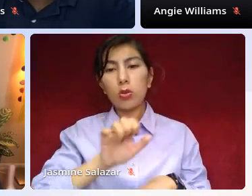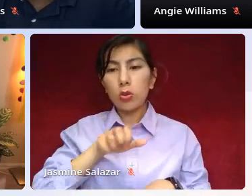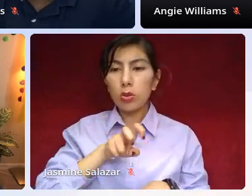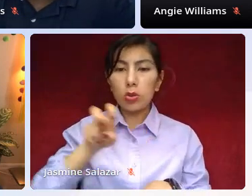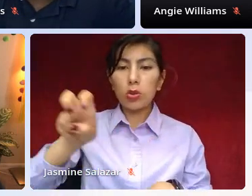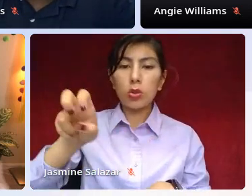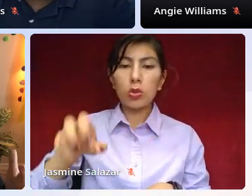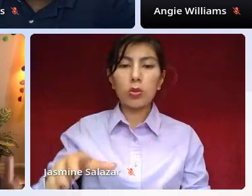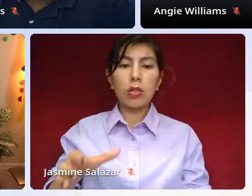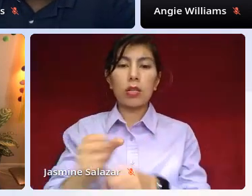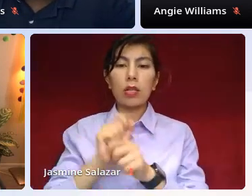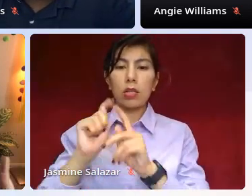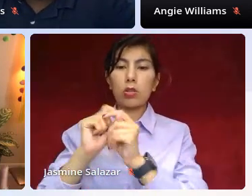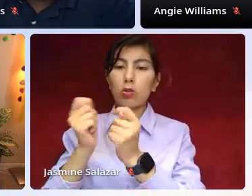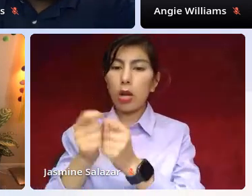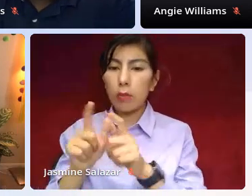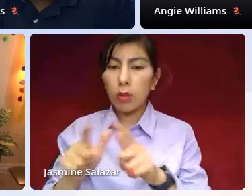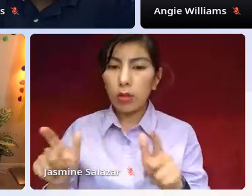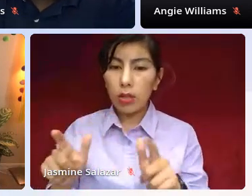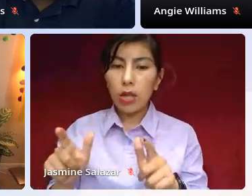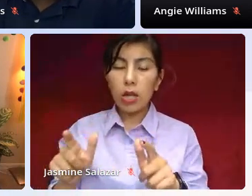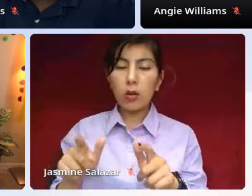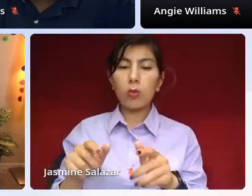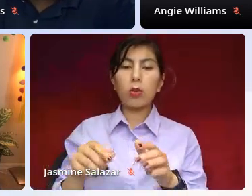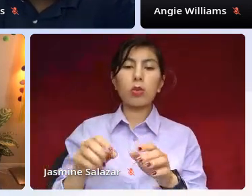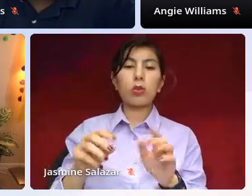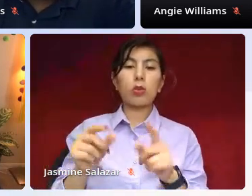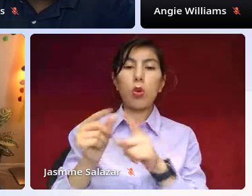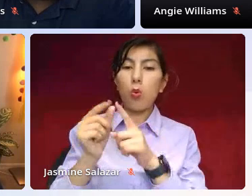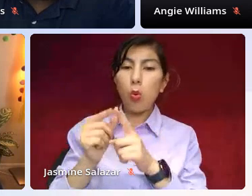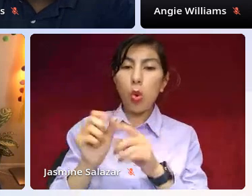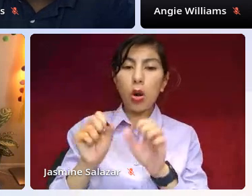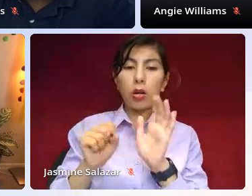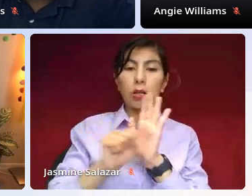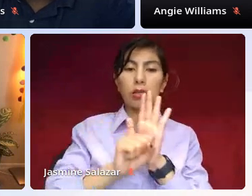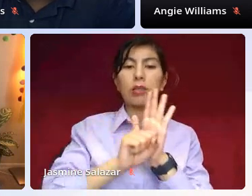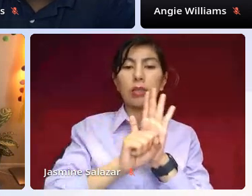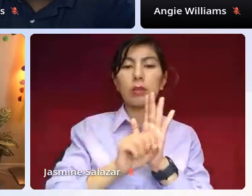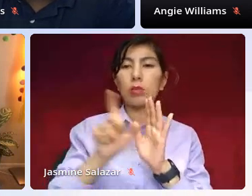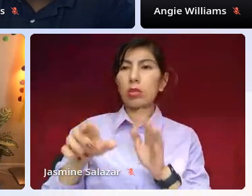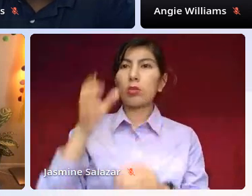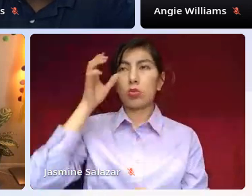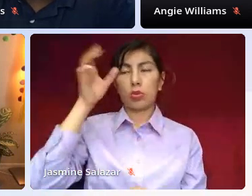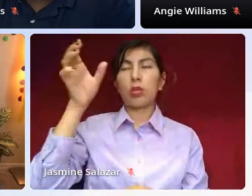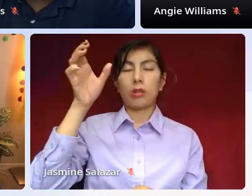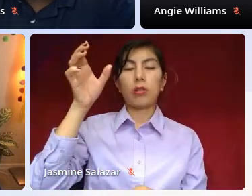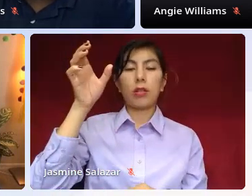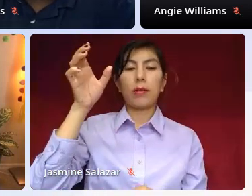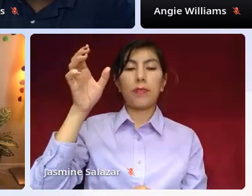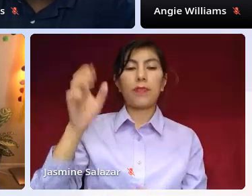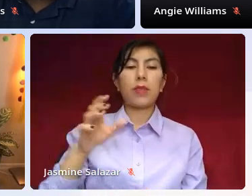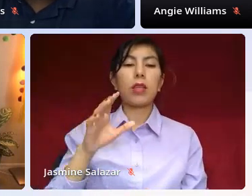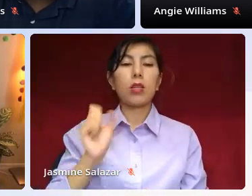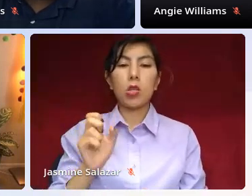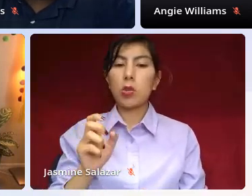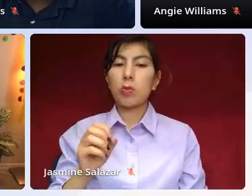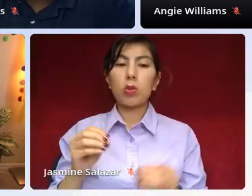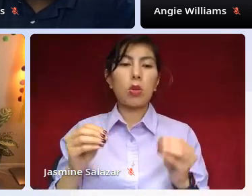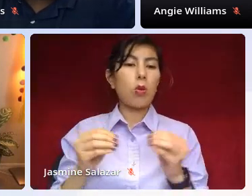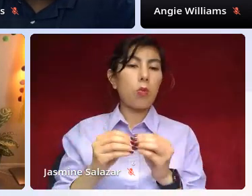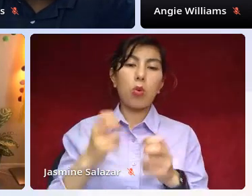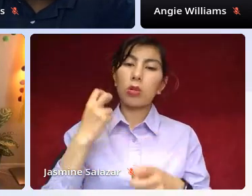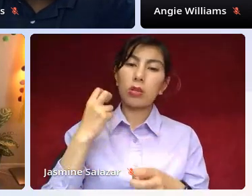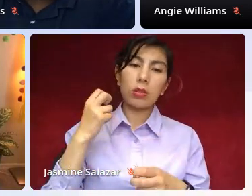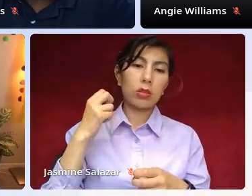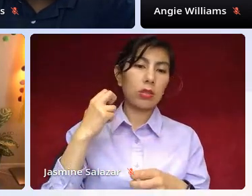tribal language and words and symbols in those concepts. So it was the most difficult